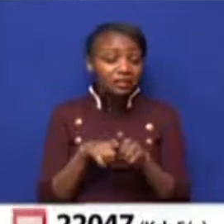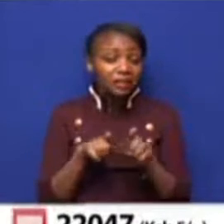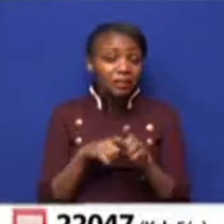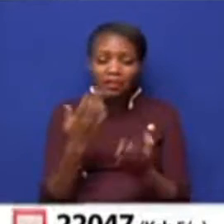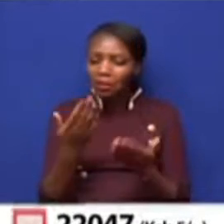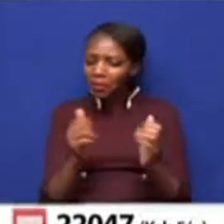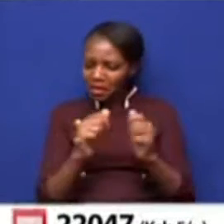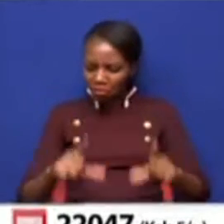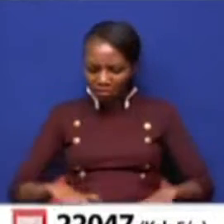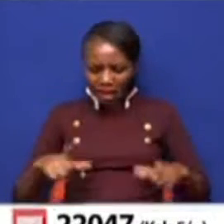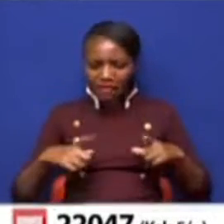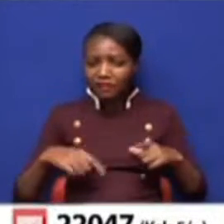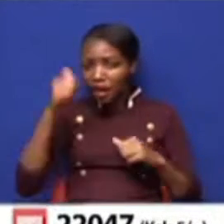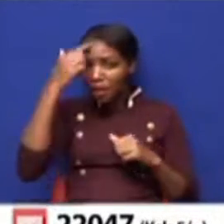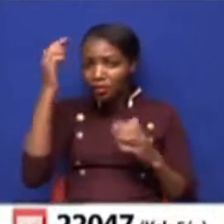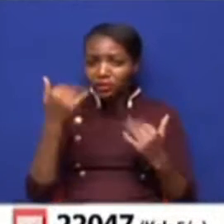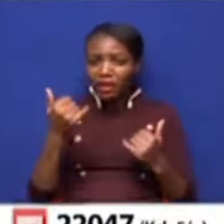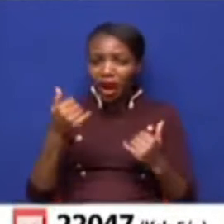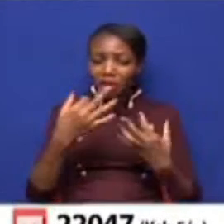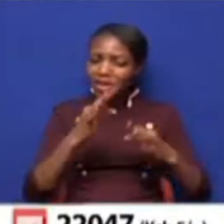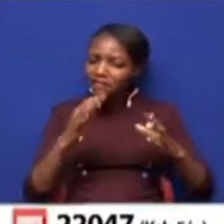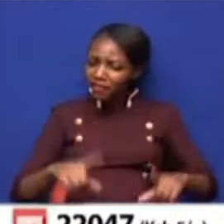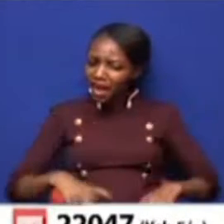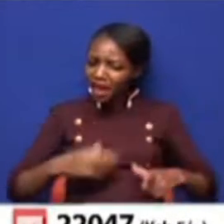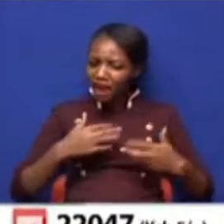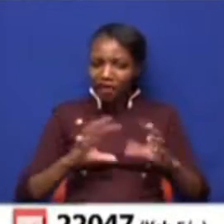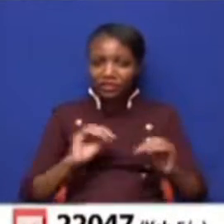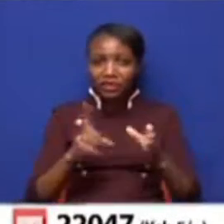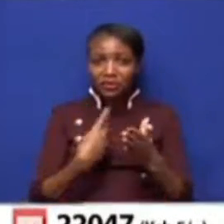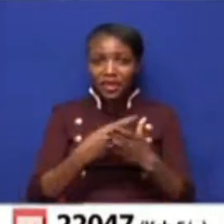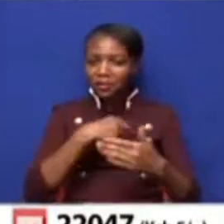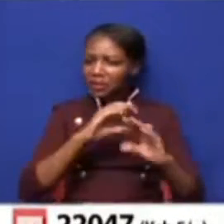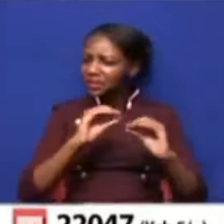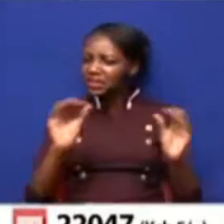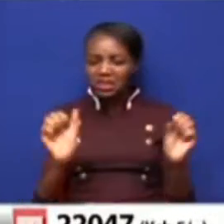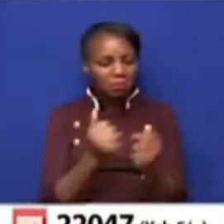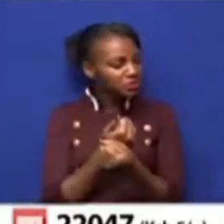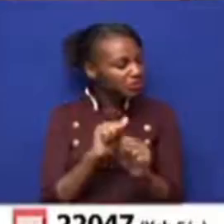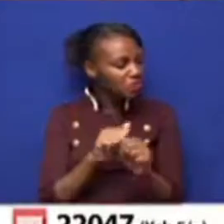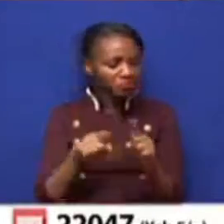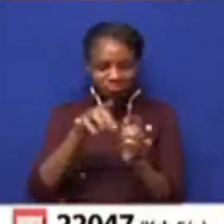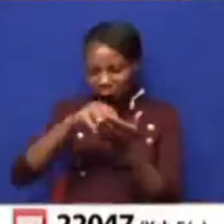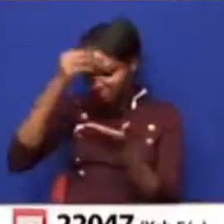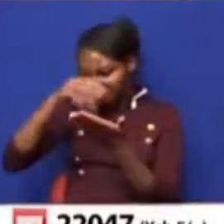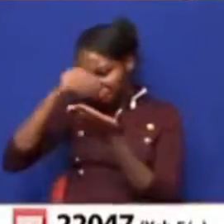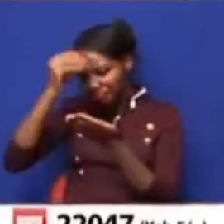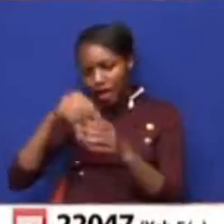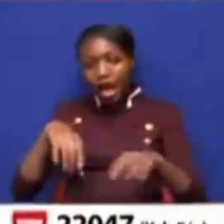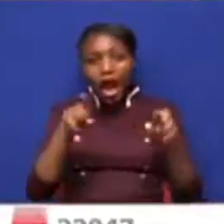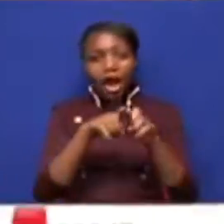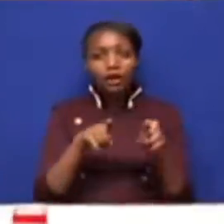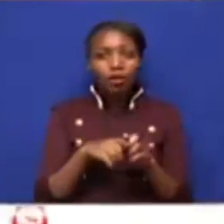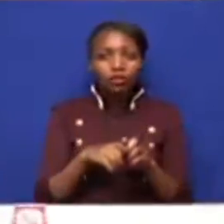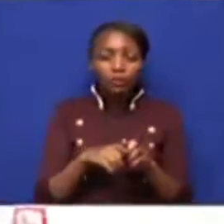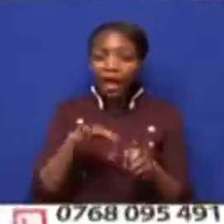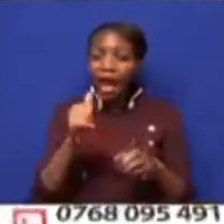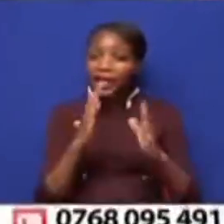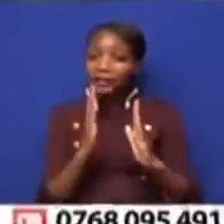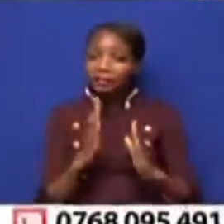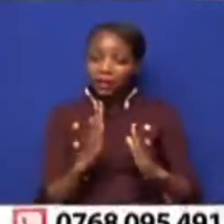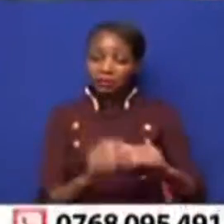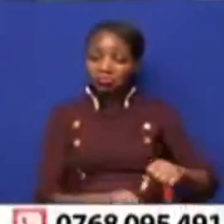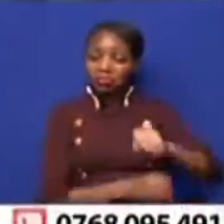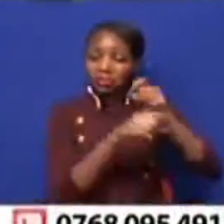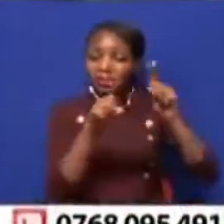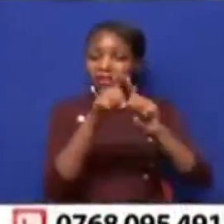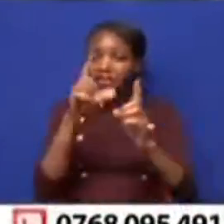compared to life. Because without this life, we will not be there to teach, we will not be there to learn. It is a statement that was supported by NAT